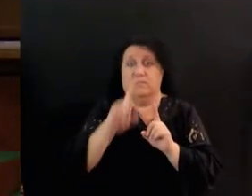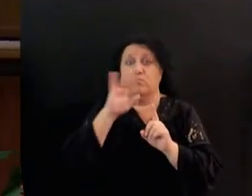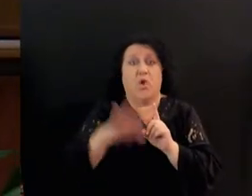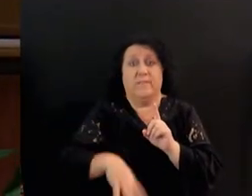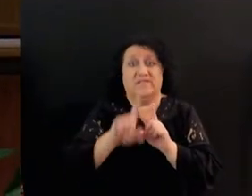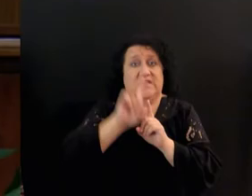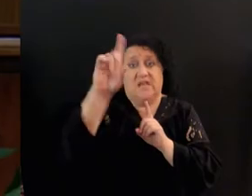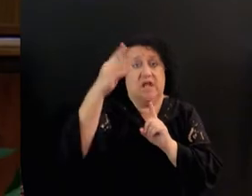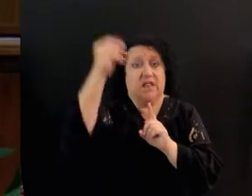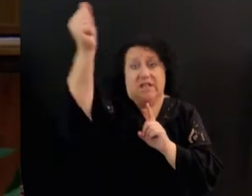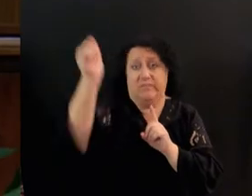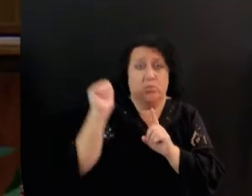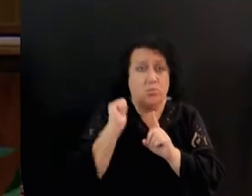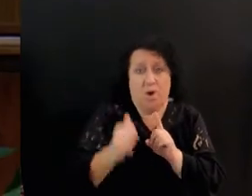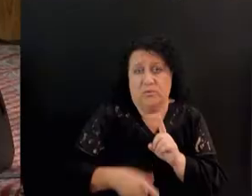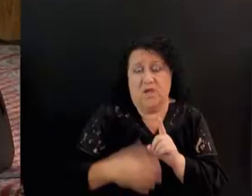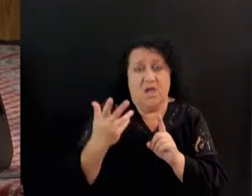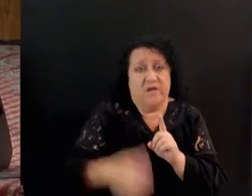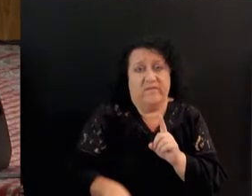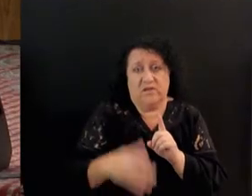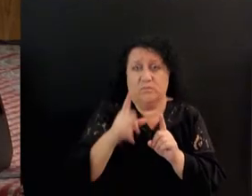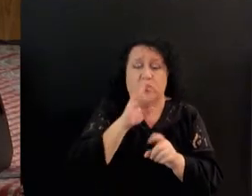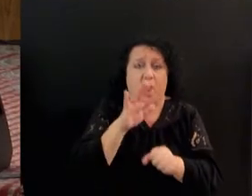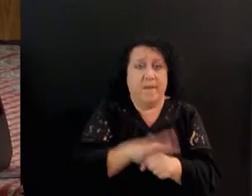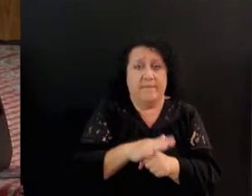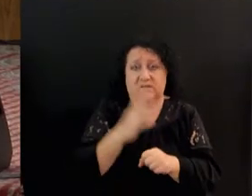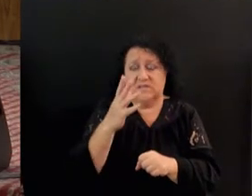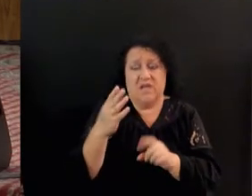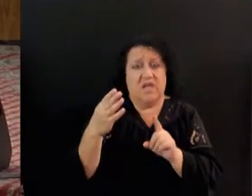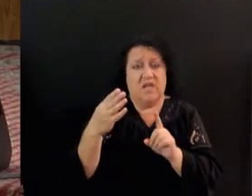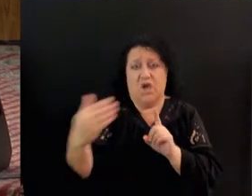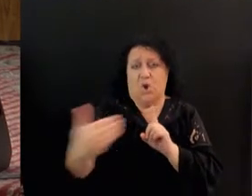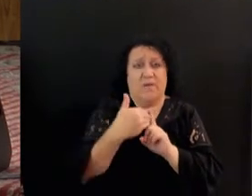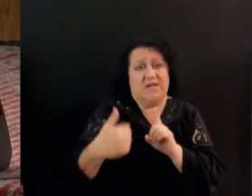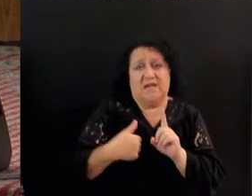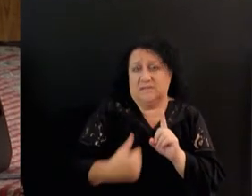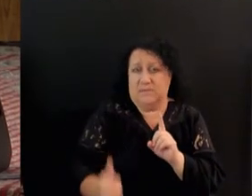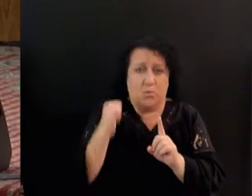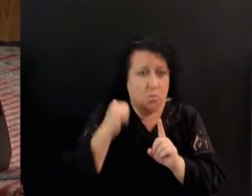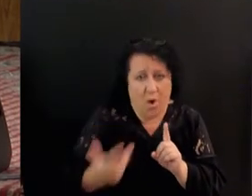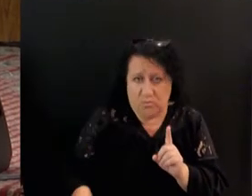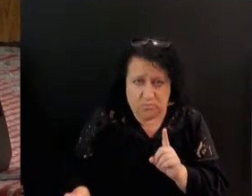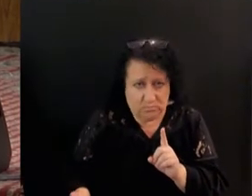been, as we can say on this side of the cross, he has been in and through the valley.